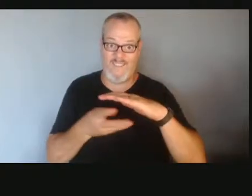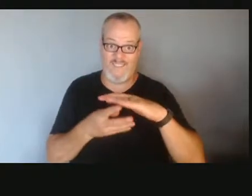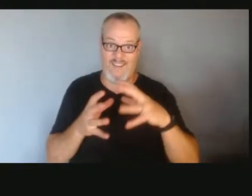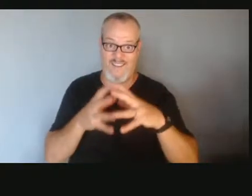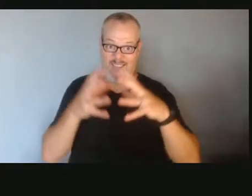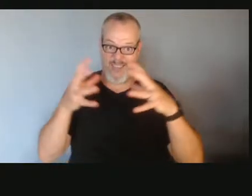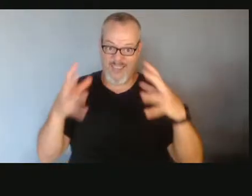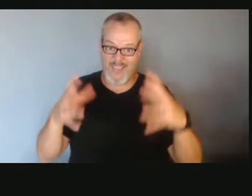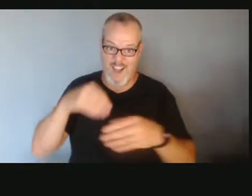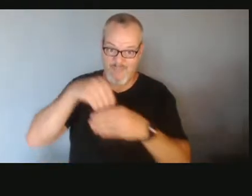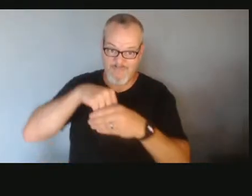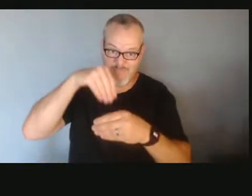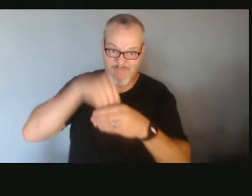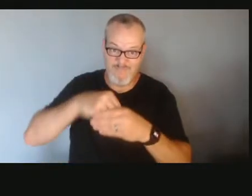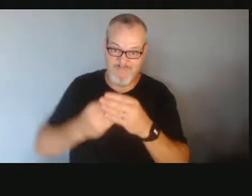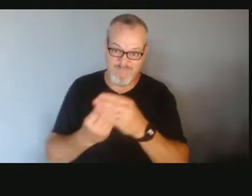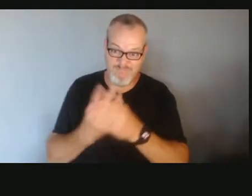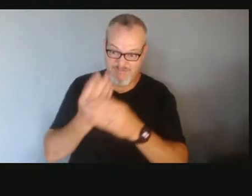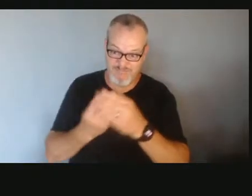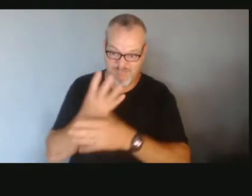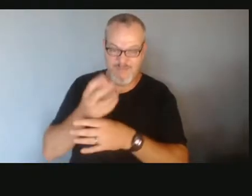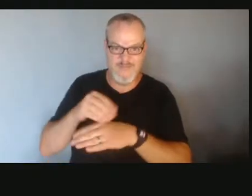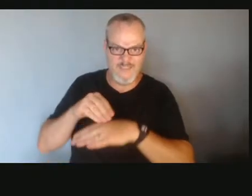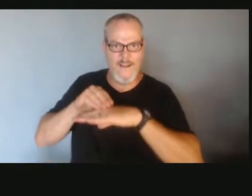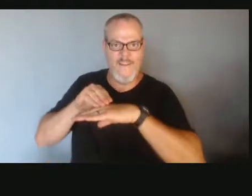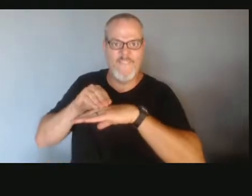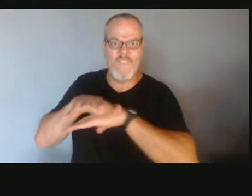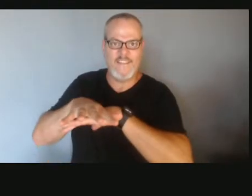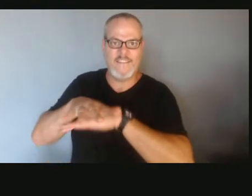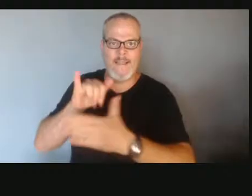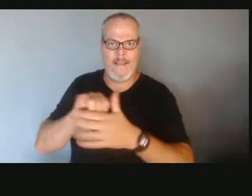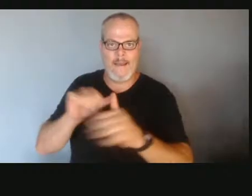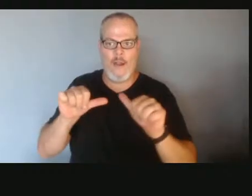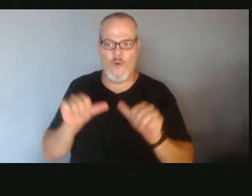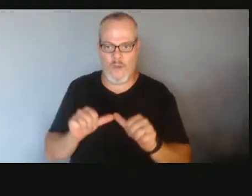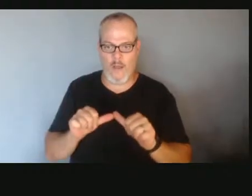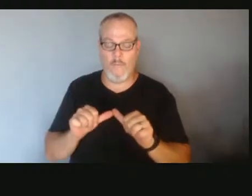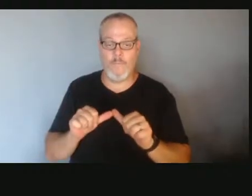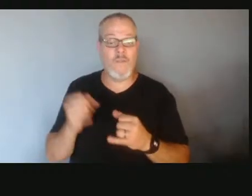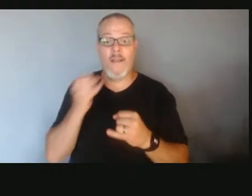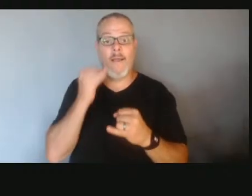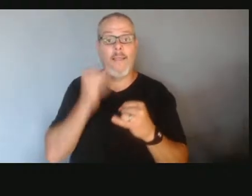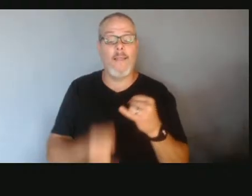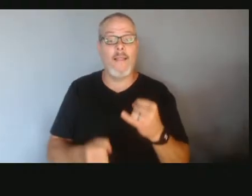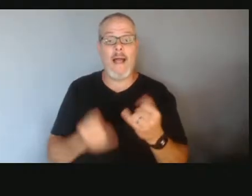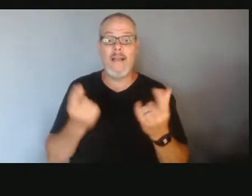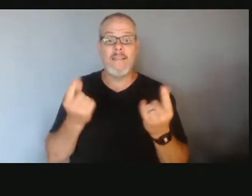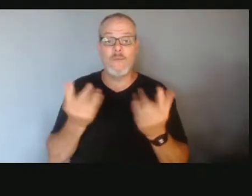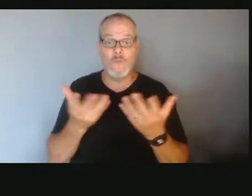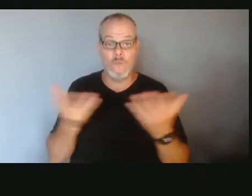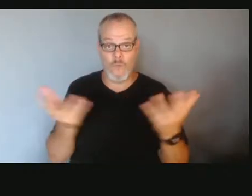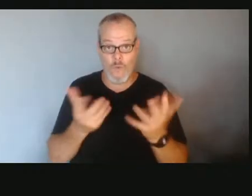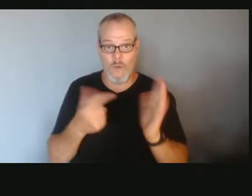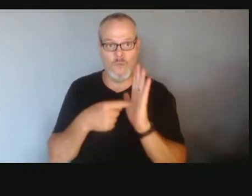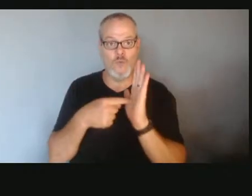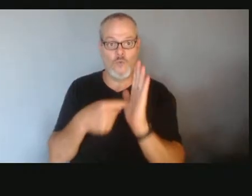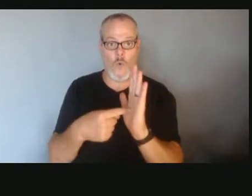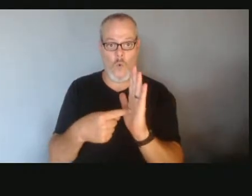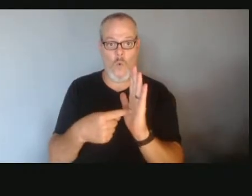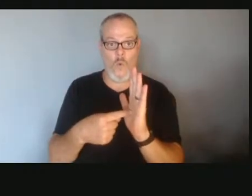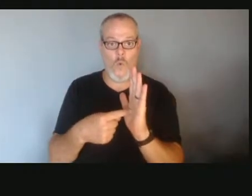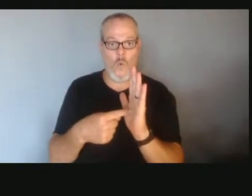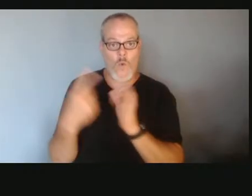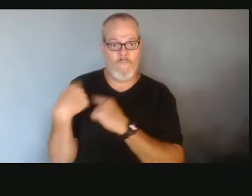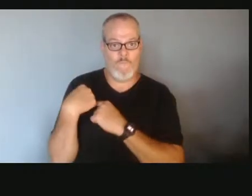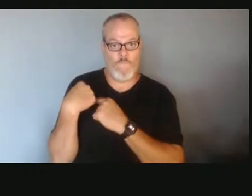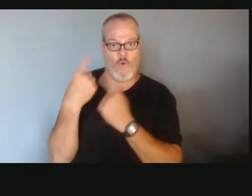to affect the dynamics as well. So this is the last thing I'll show you, the earthquakes for the last